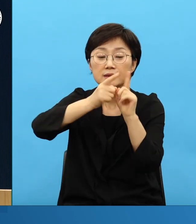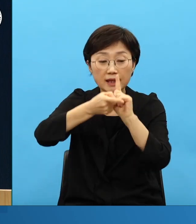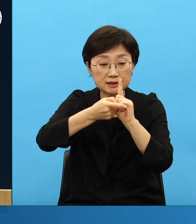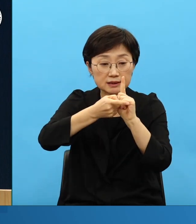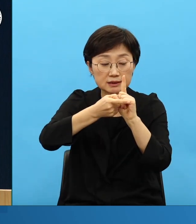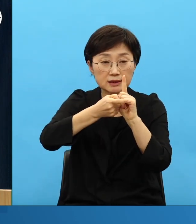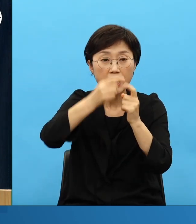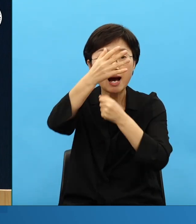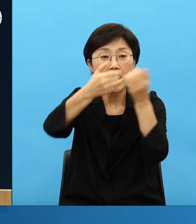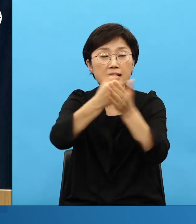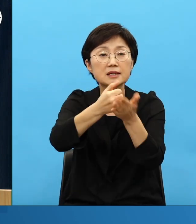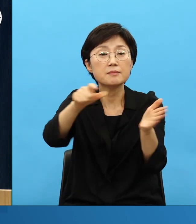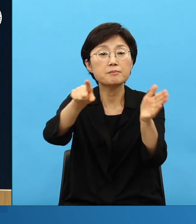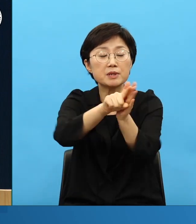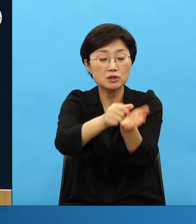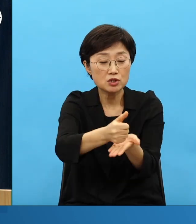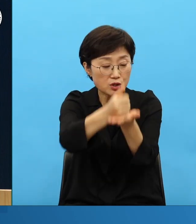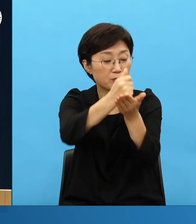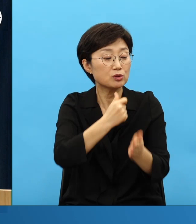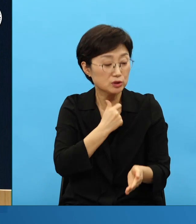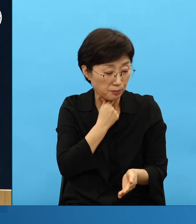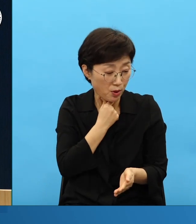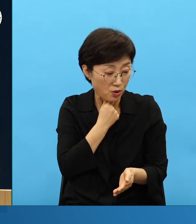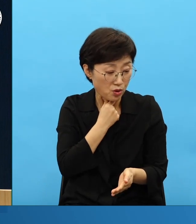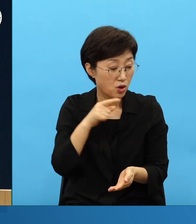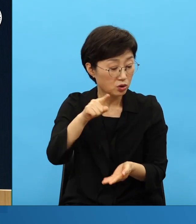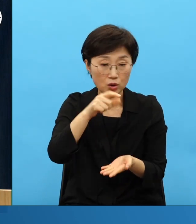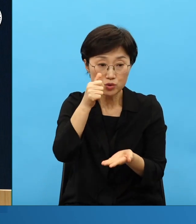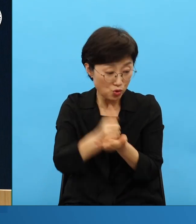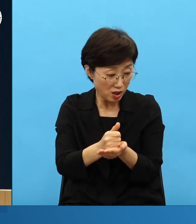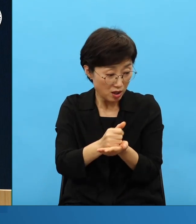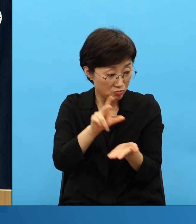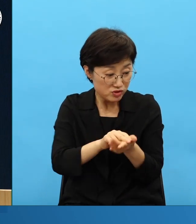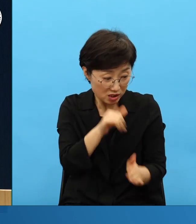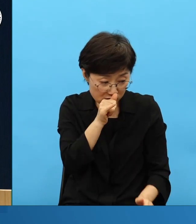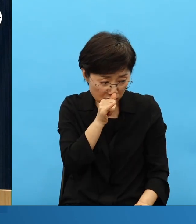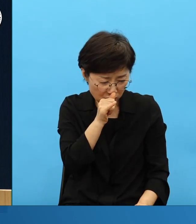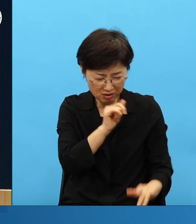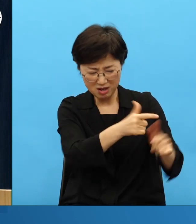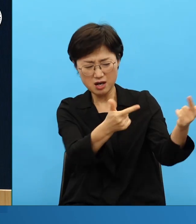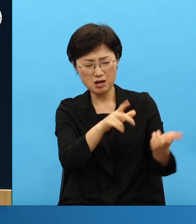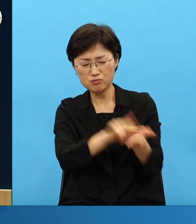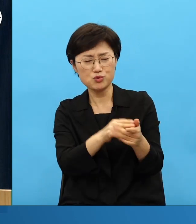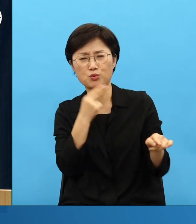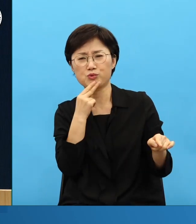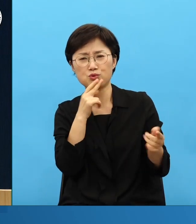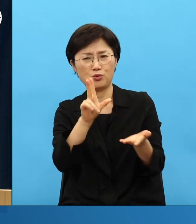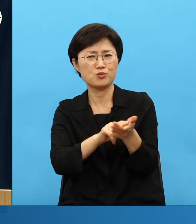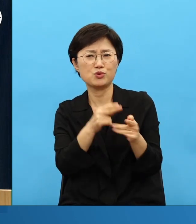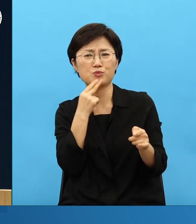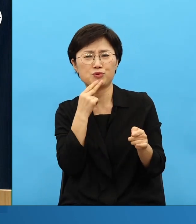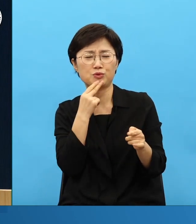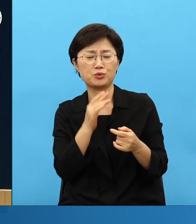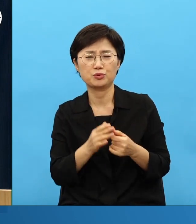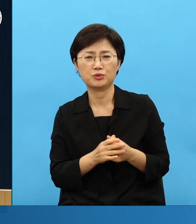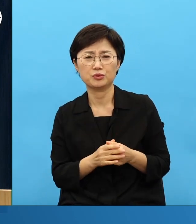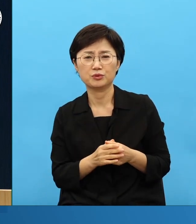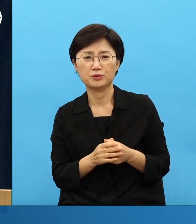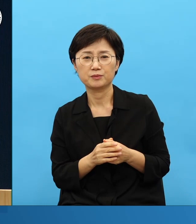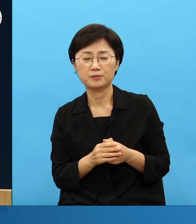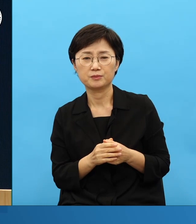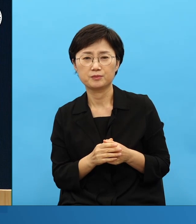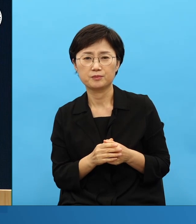accepting Jesus as a Christ, they received salvation, and now they declared Christianity a national religion. They then began to celebrate Christmas on December 25th. Why is that a